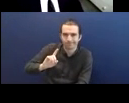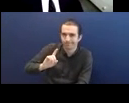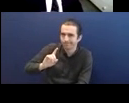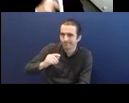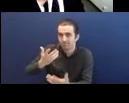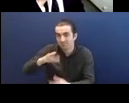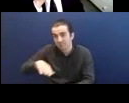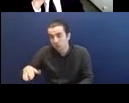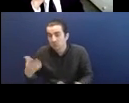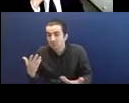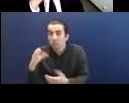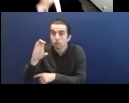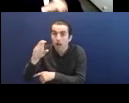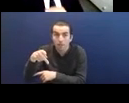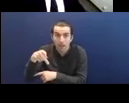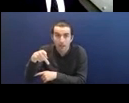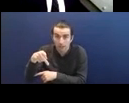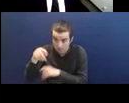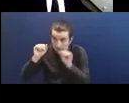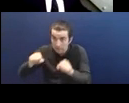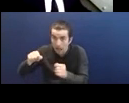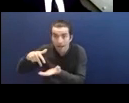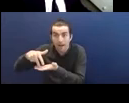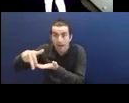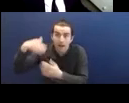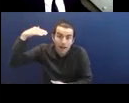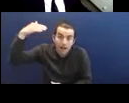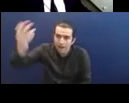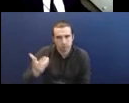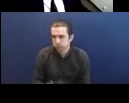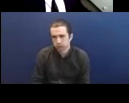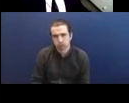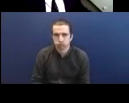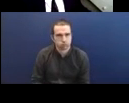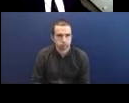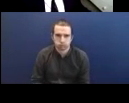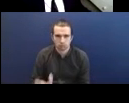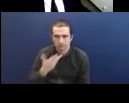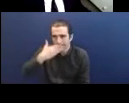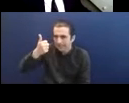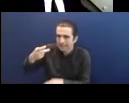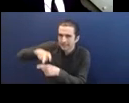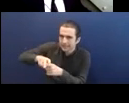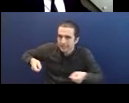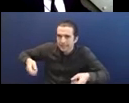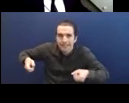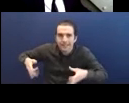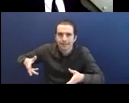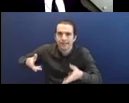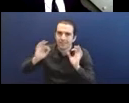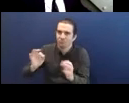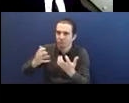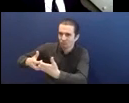a laptop or a computer would be much better for them in terms of time, because they're going to use that all their life to